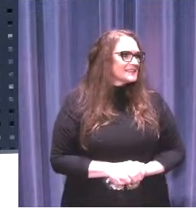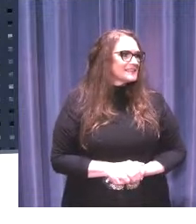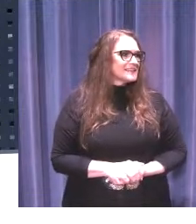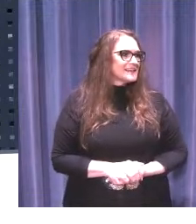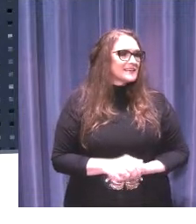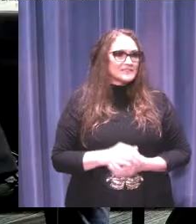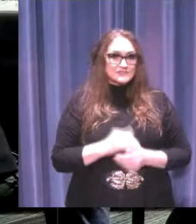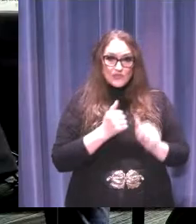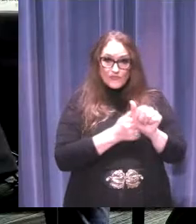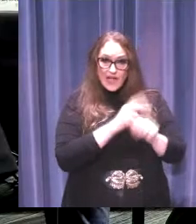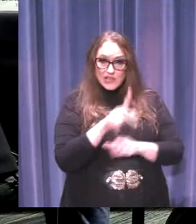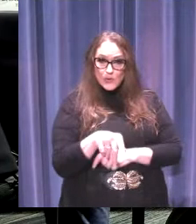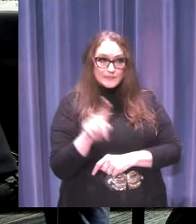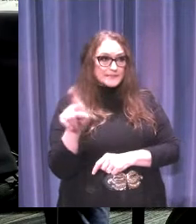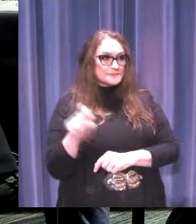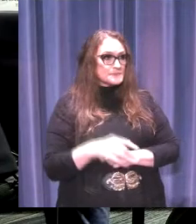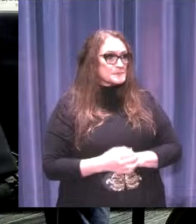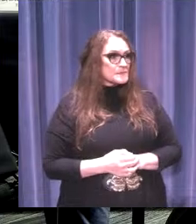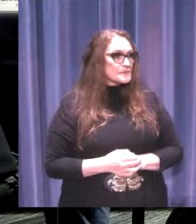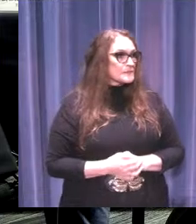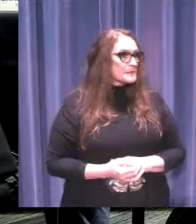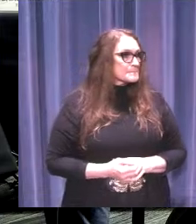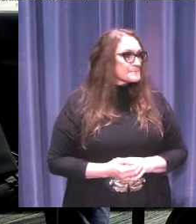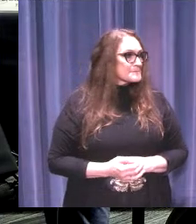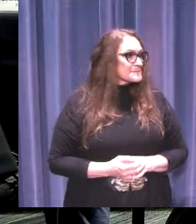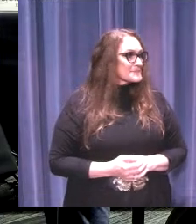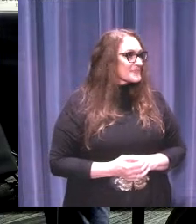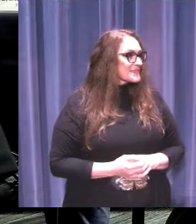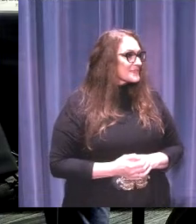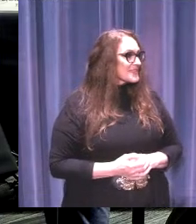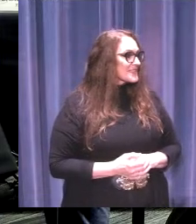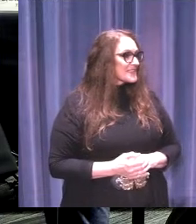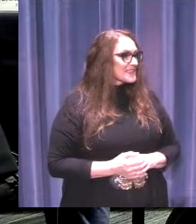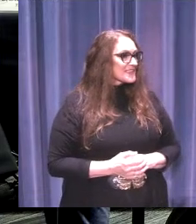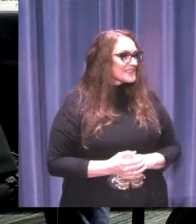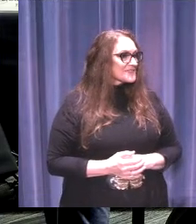Are there any follow-ups for question 4?